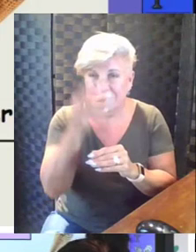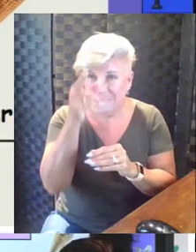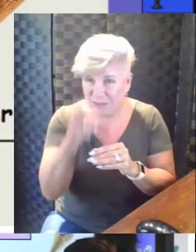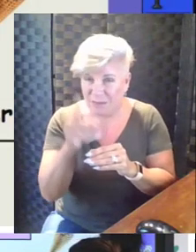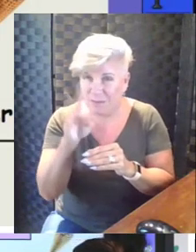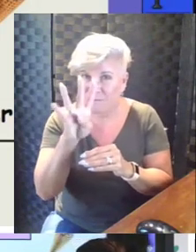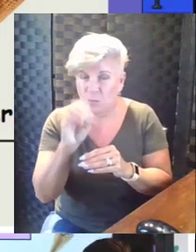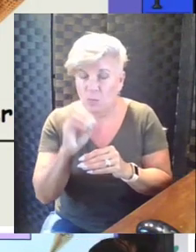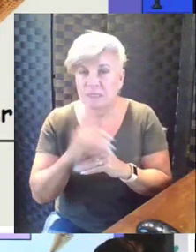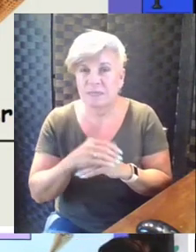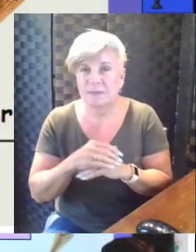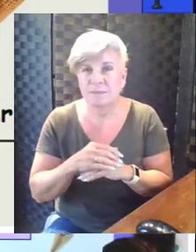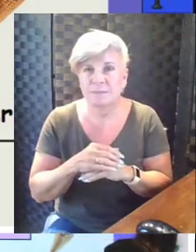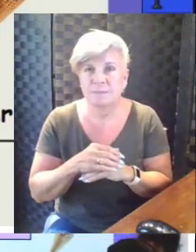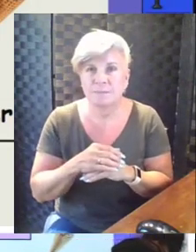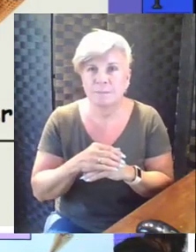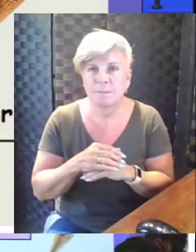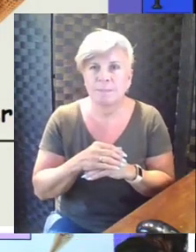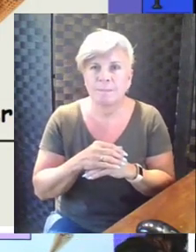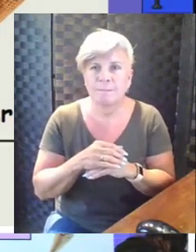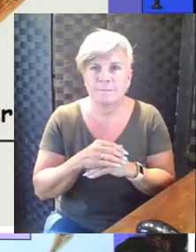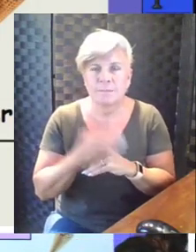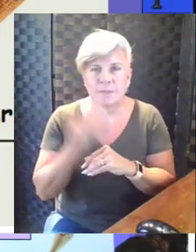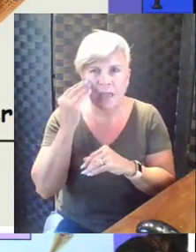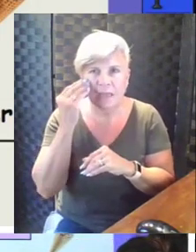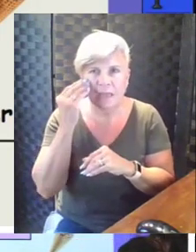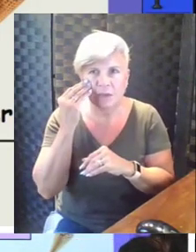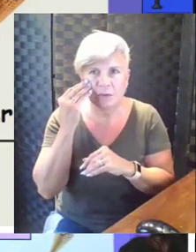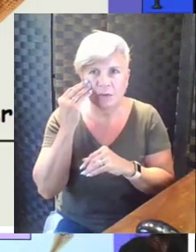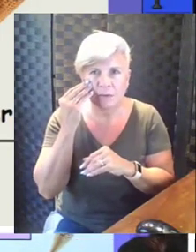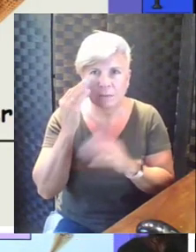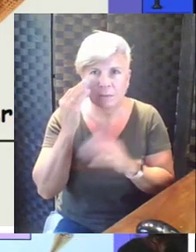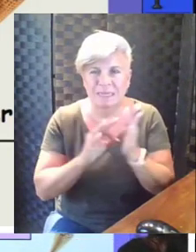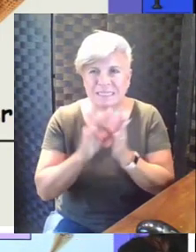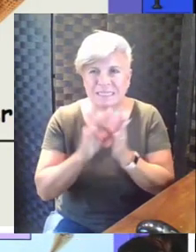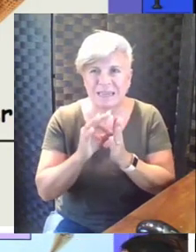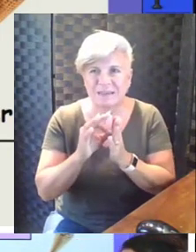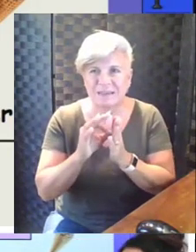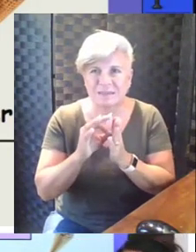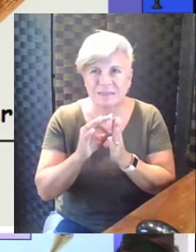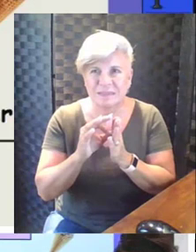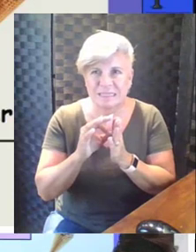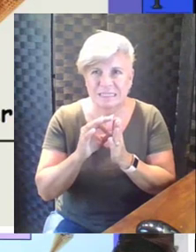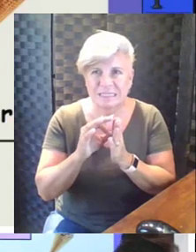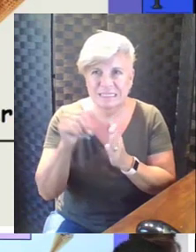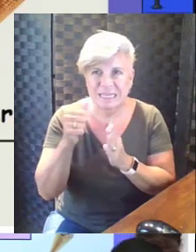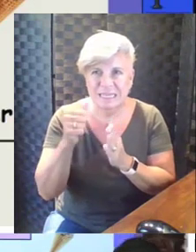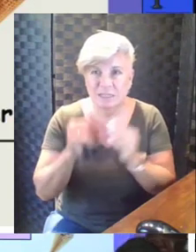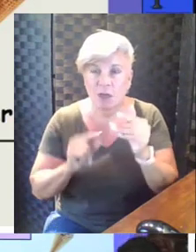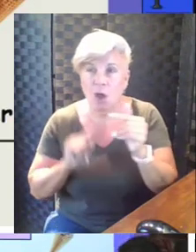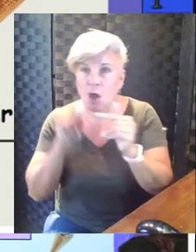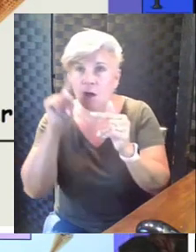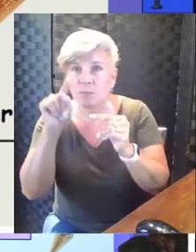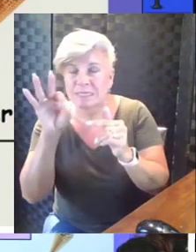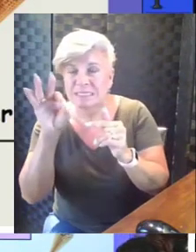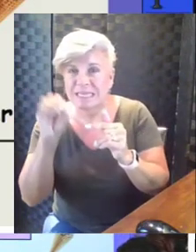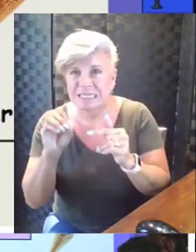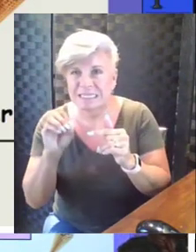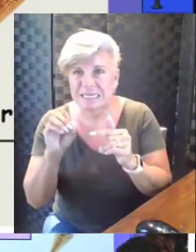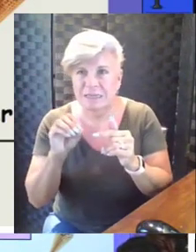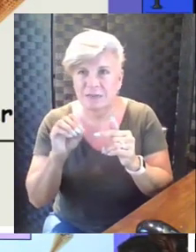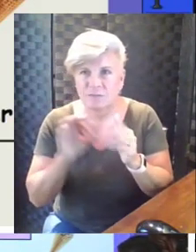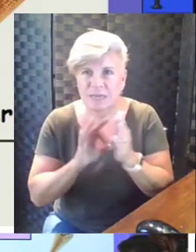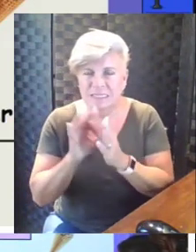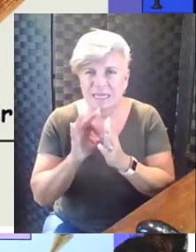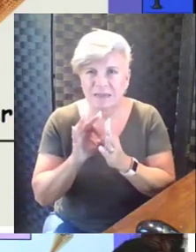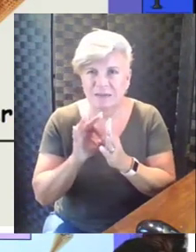I have 40. Well, I know that I could count by tens all the way to 90. So if I count